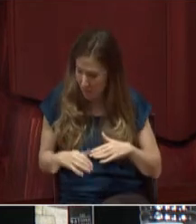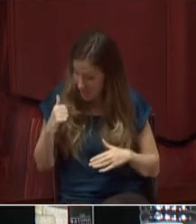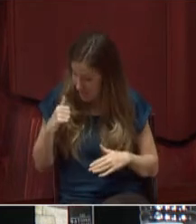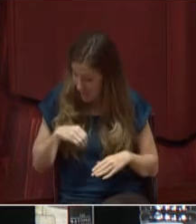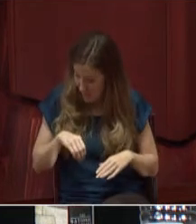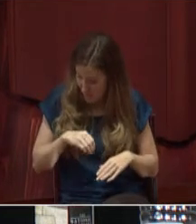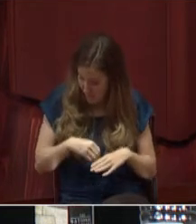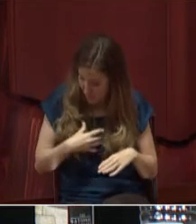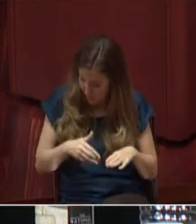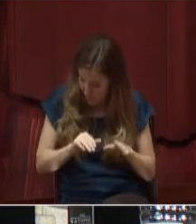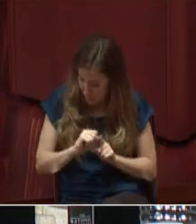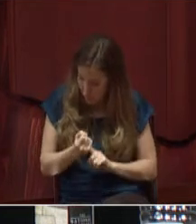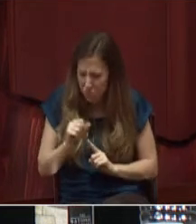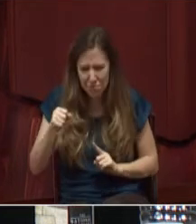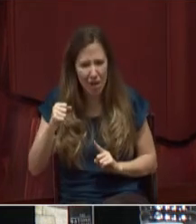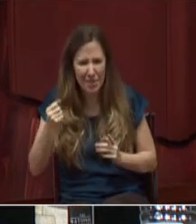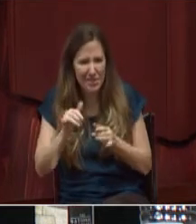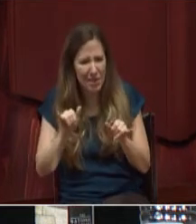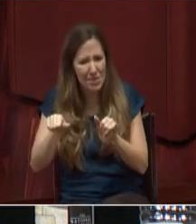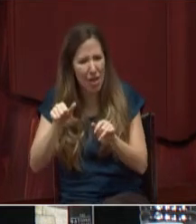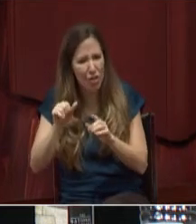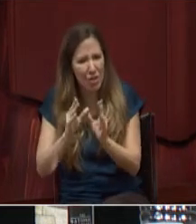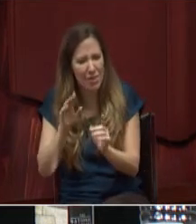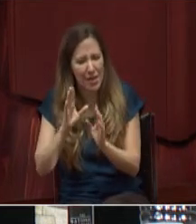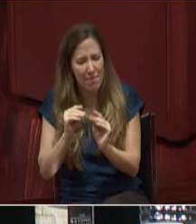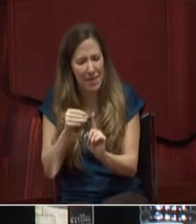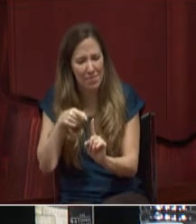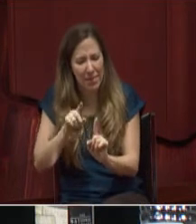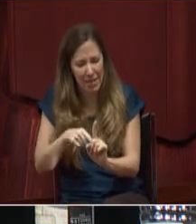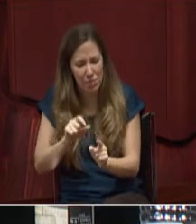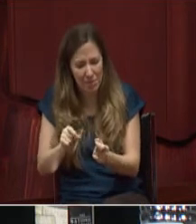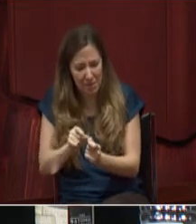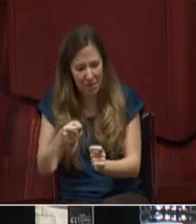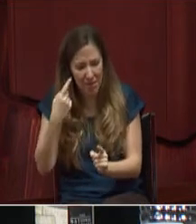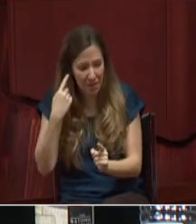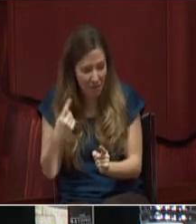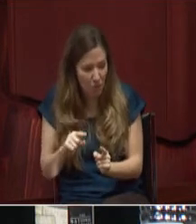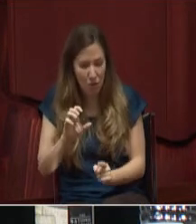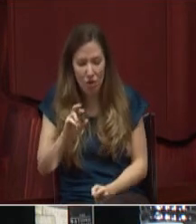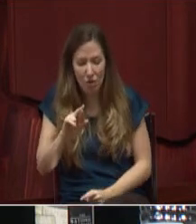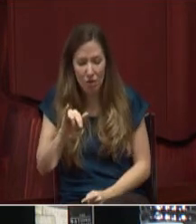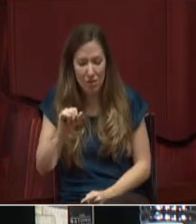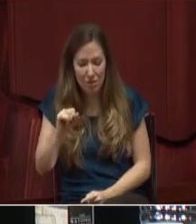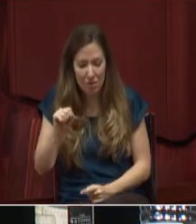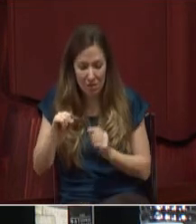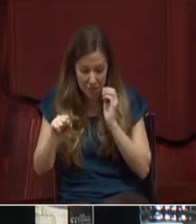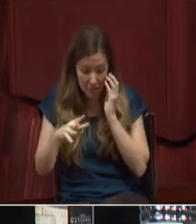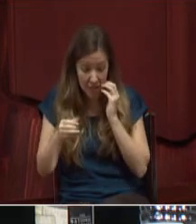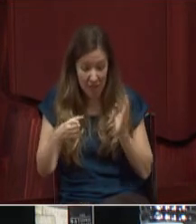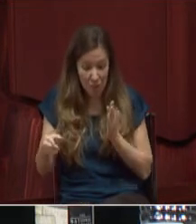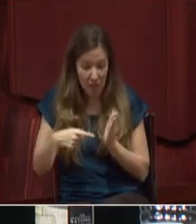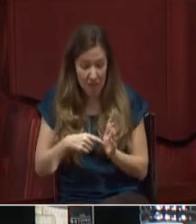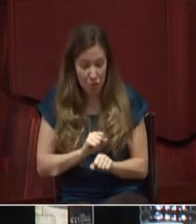House situation? Yeah, just like all these other committee meetings, but this was specified for crises. Now, the way that this would work